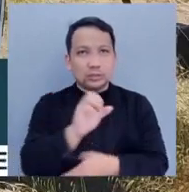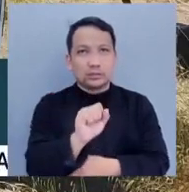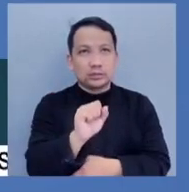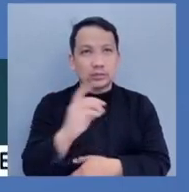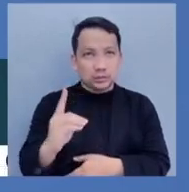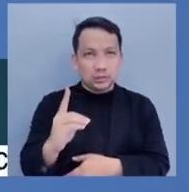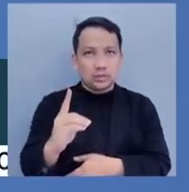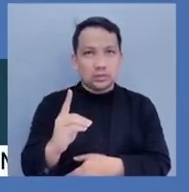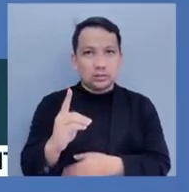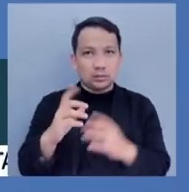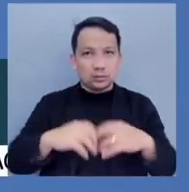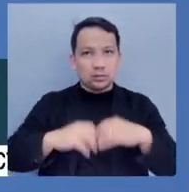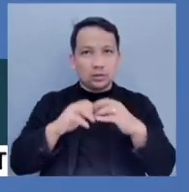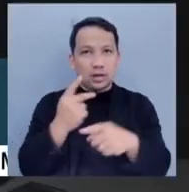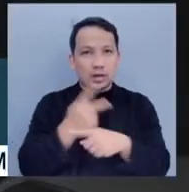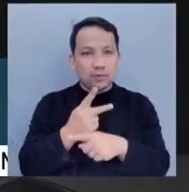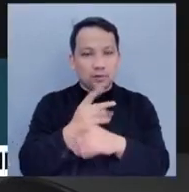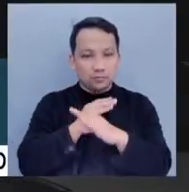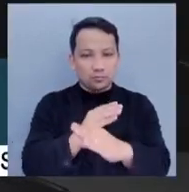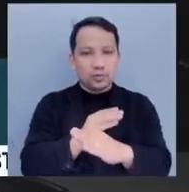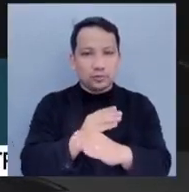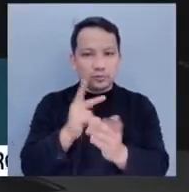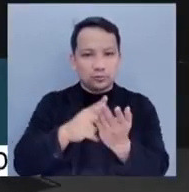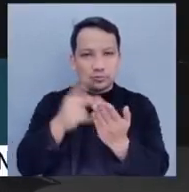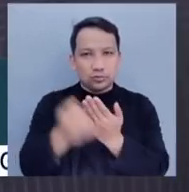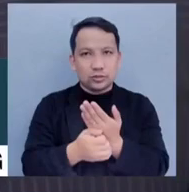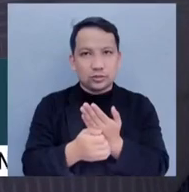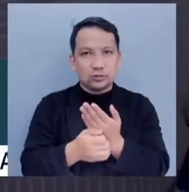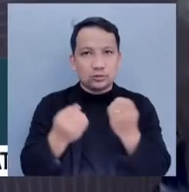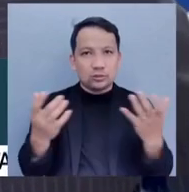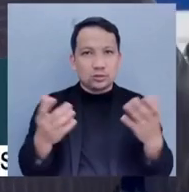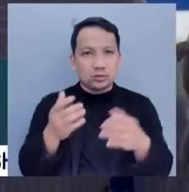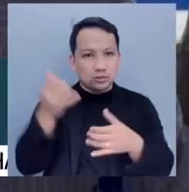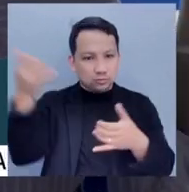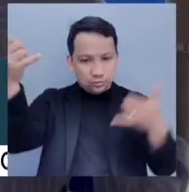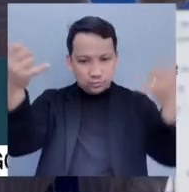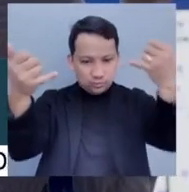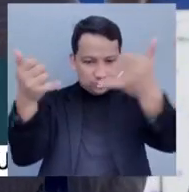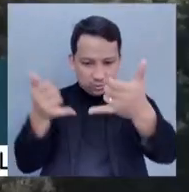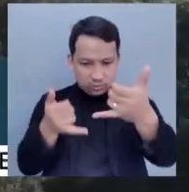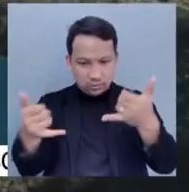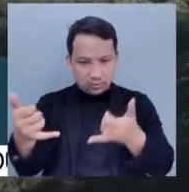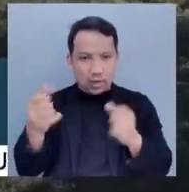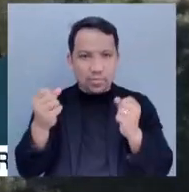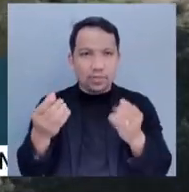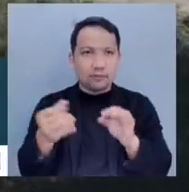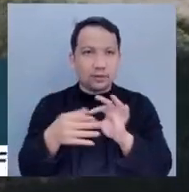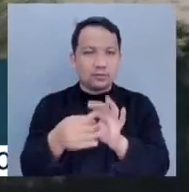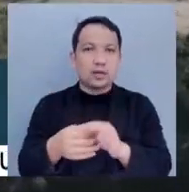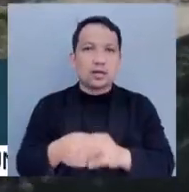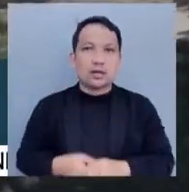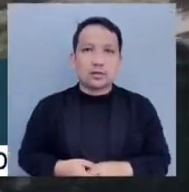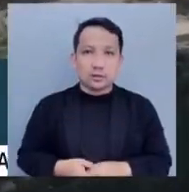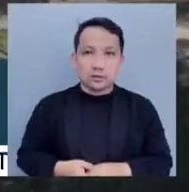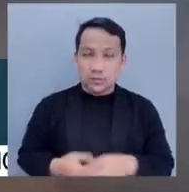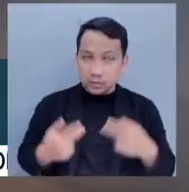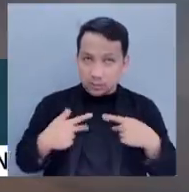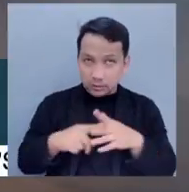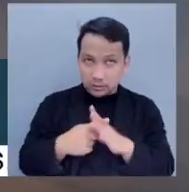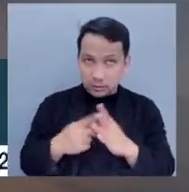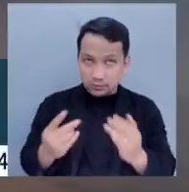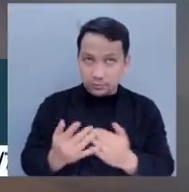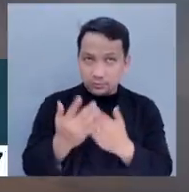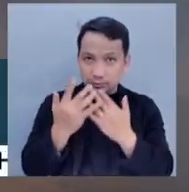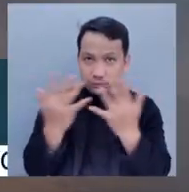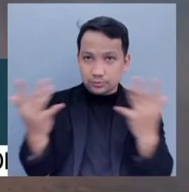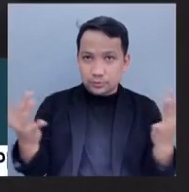up a prevention program that relies on thousands of cameras installed around the state. The moment a wildfire is detected,